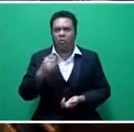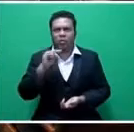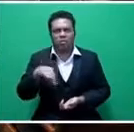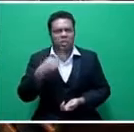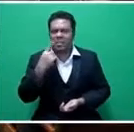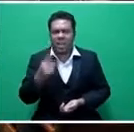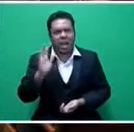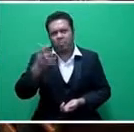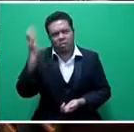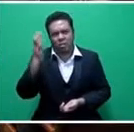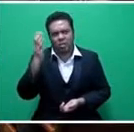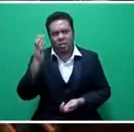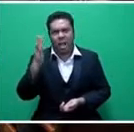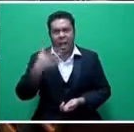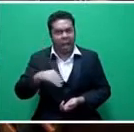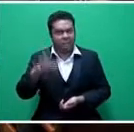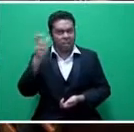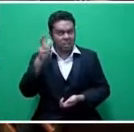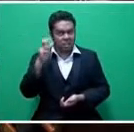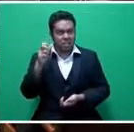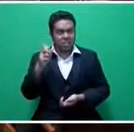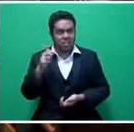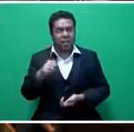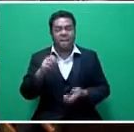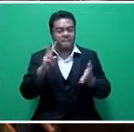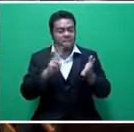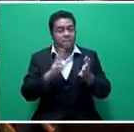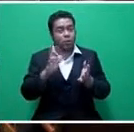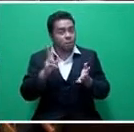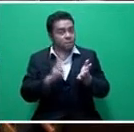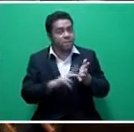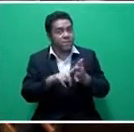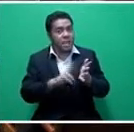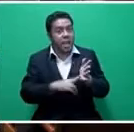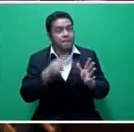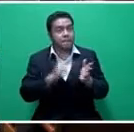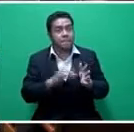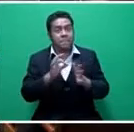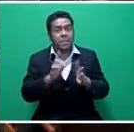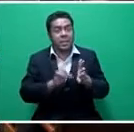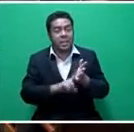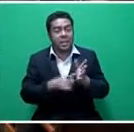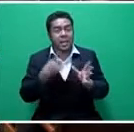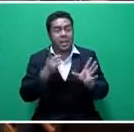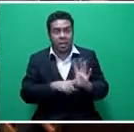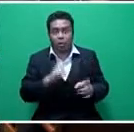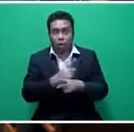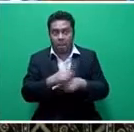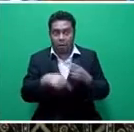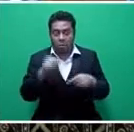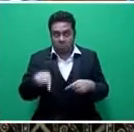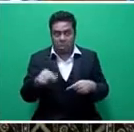sorry. After listening to Honourable V.M. Pillay talk about me the way he did in